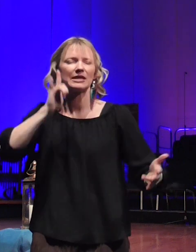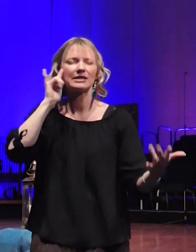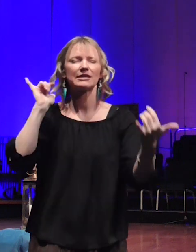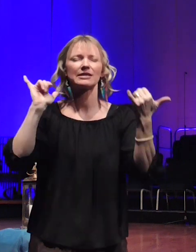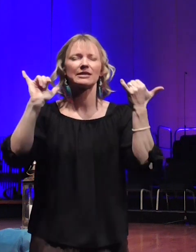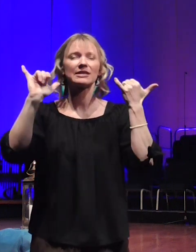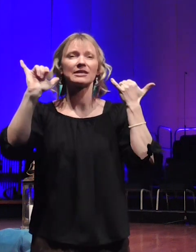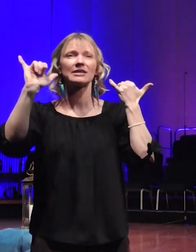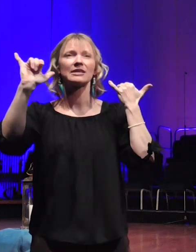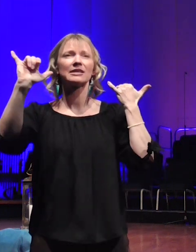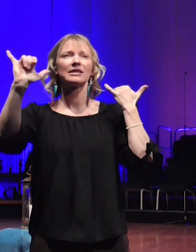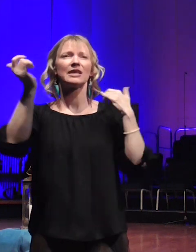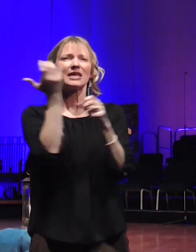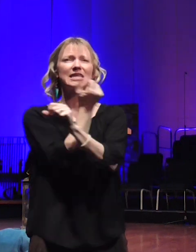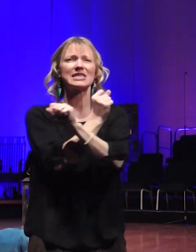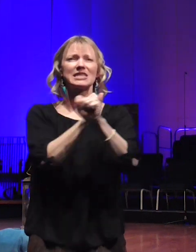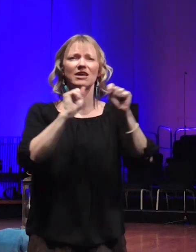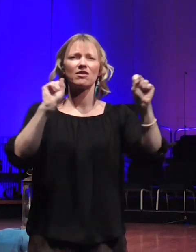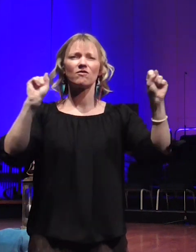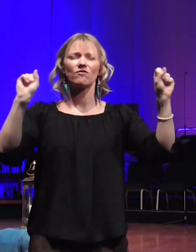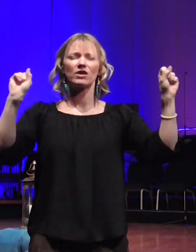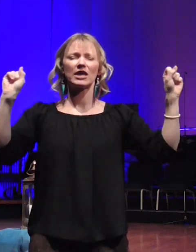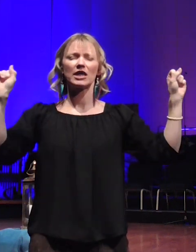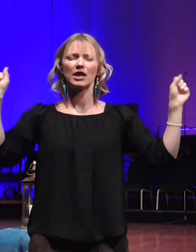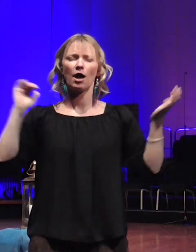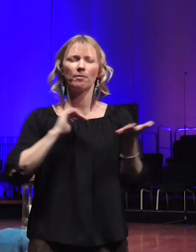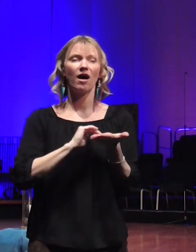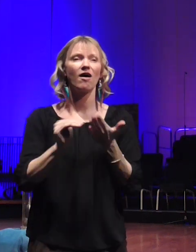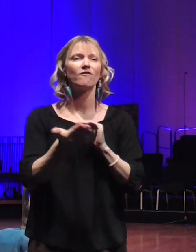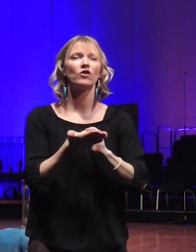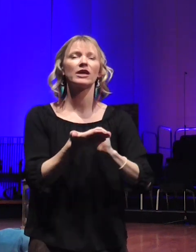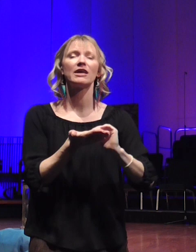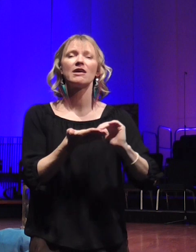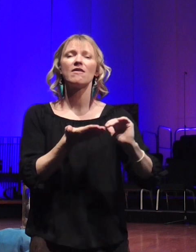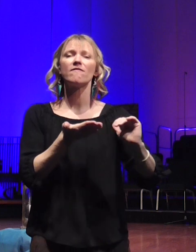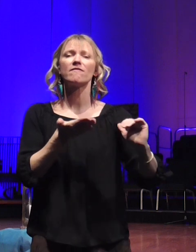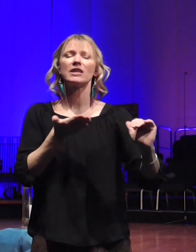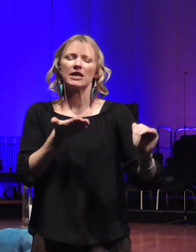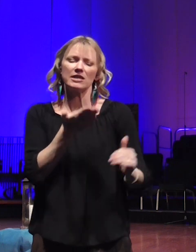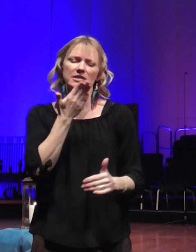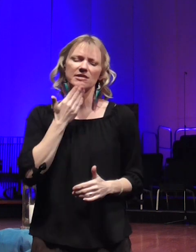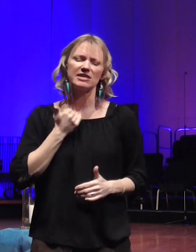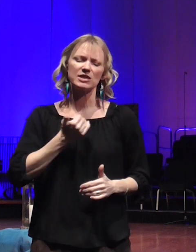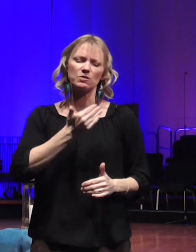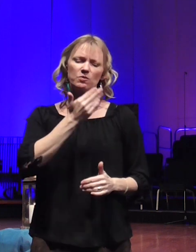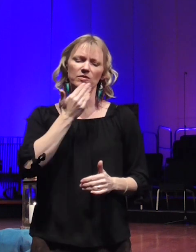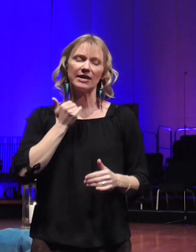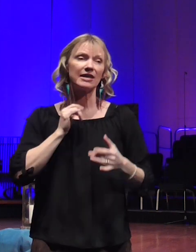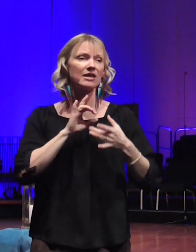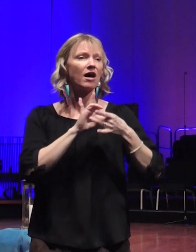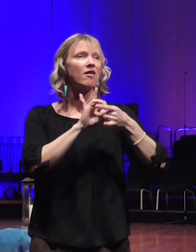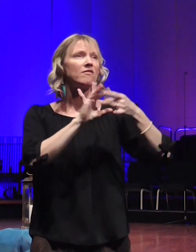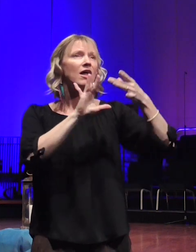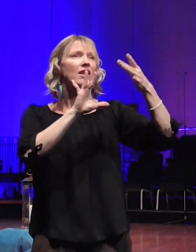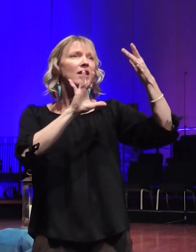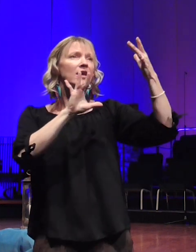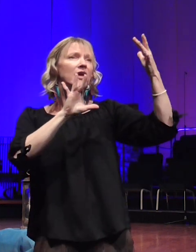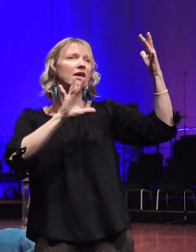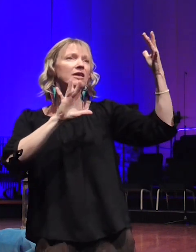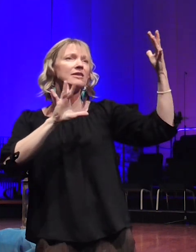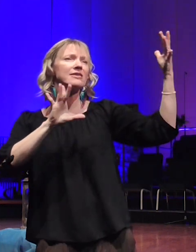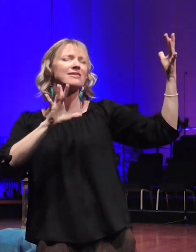the freedom of forgiveness. It's the sweetness of release. It's